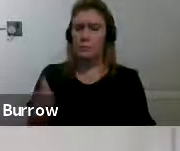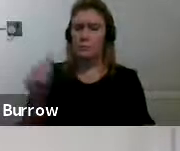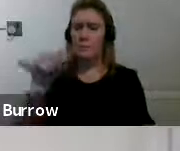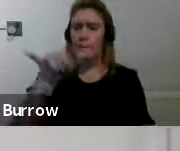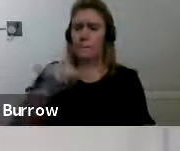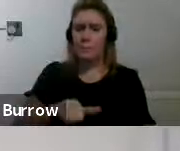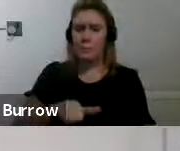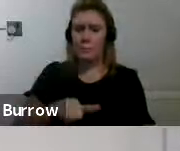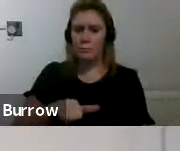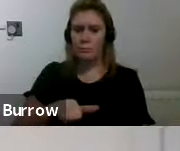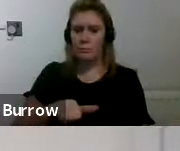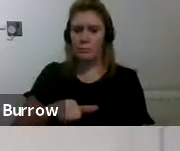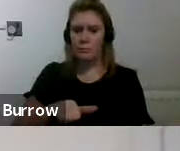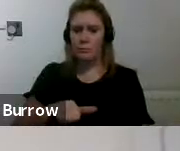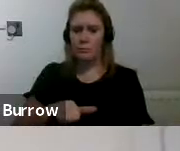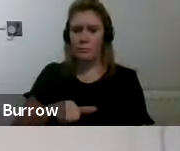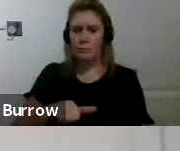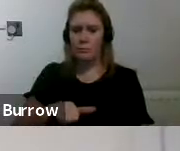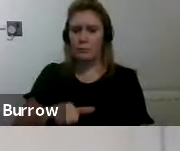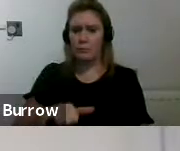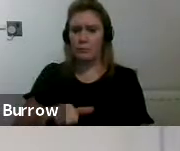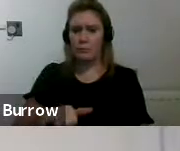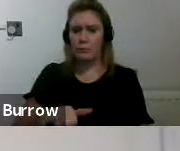The jumping